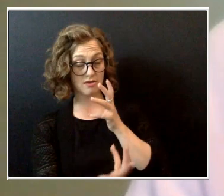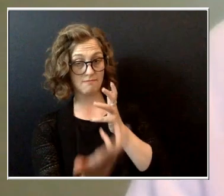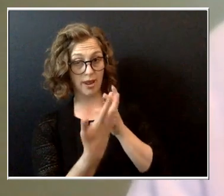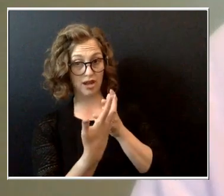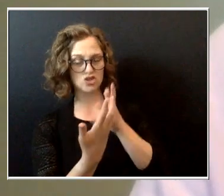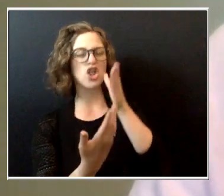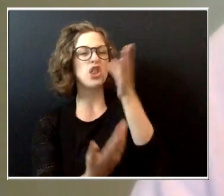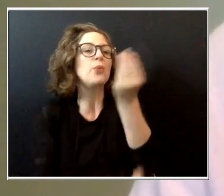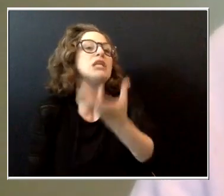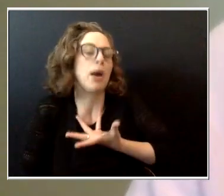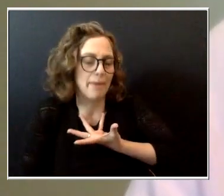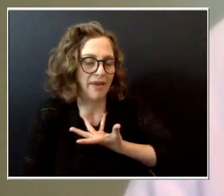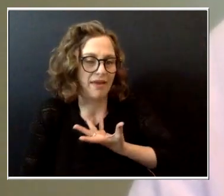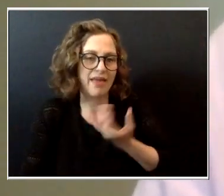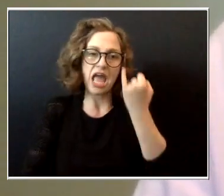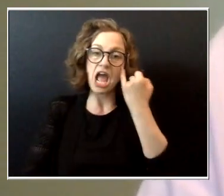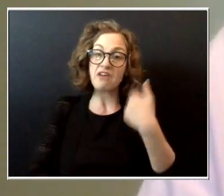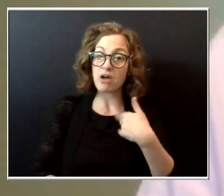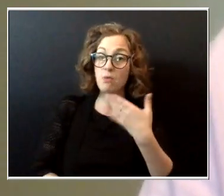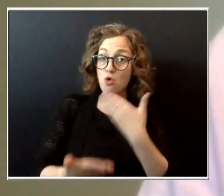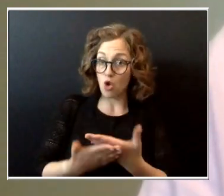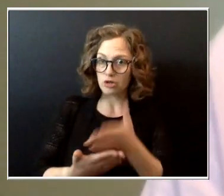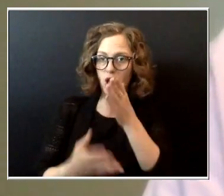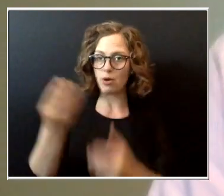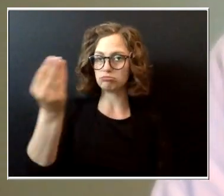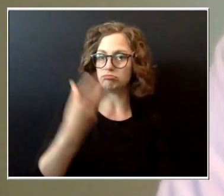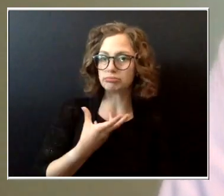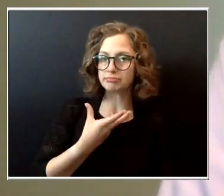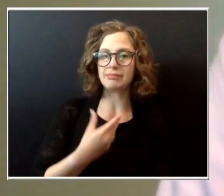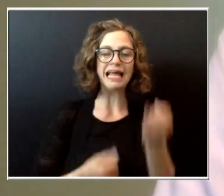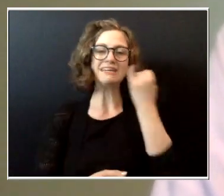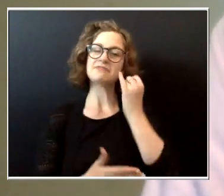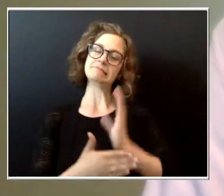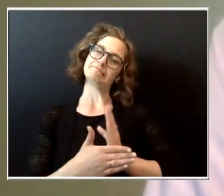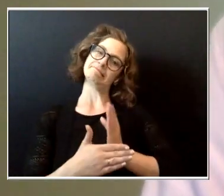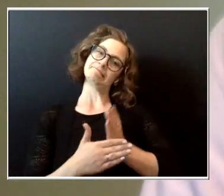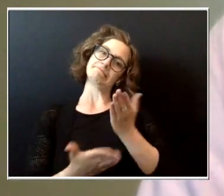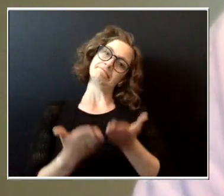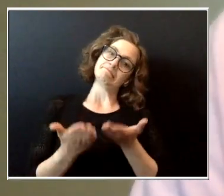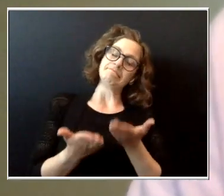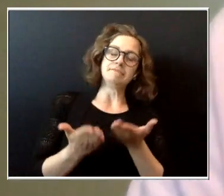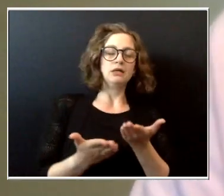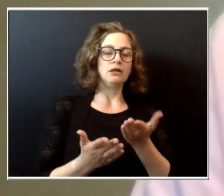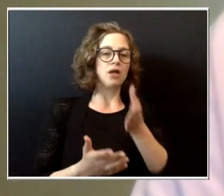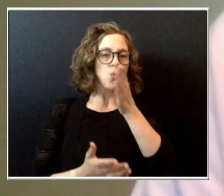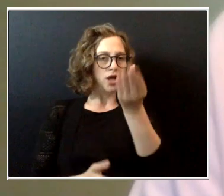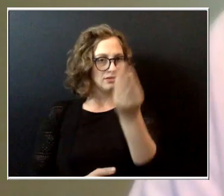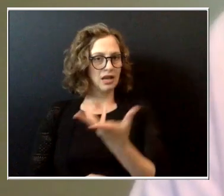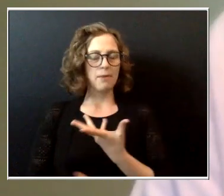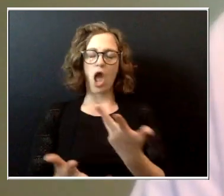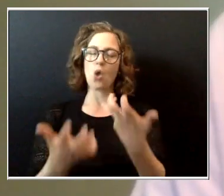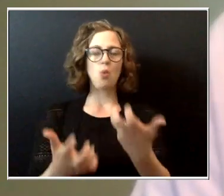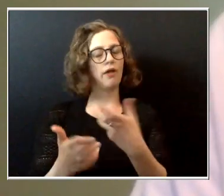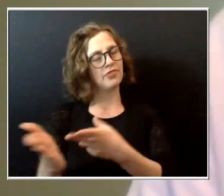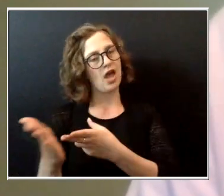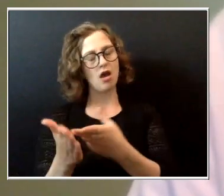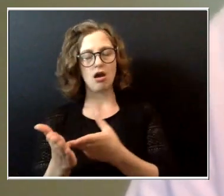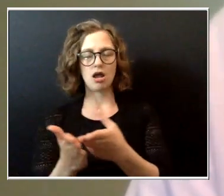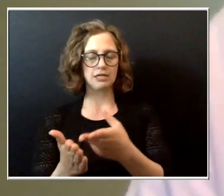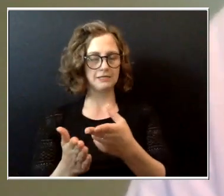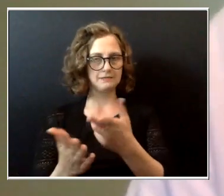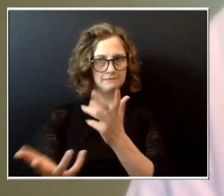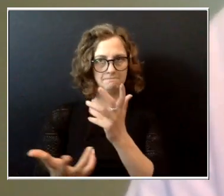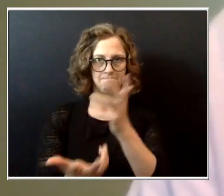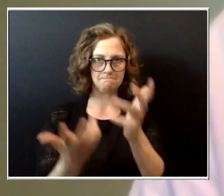told that. If I was a marginal candidate, I'd be told that. And that's why I chose an institution. And I